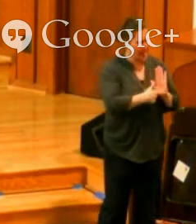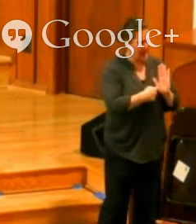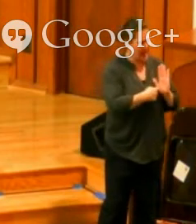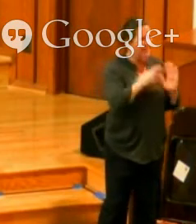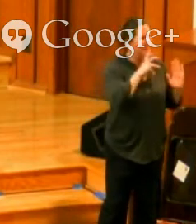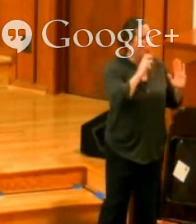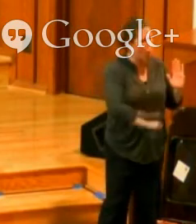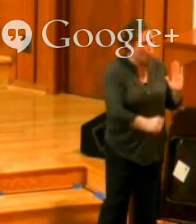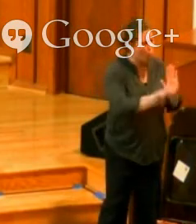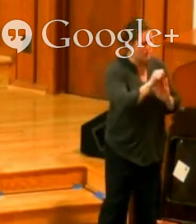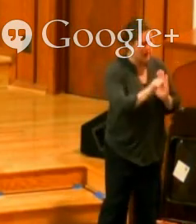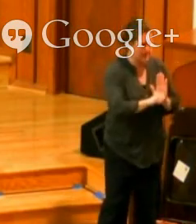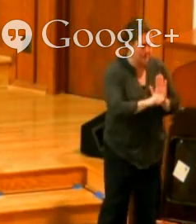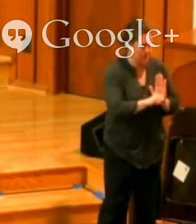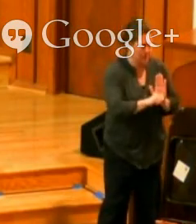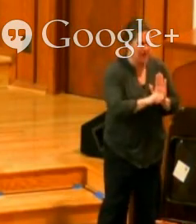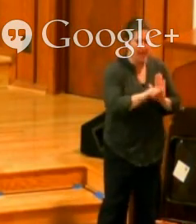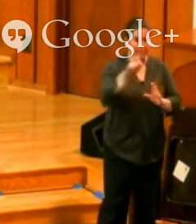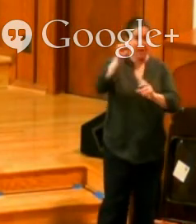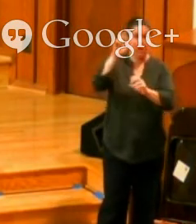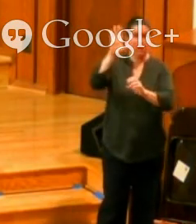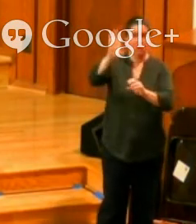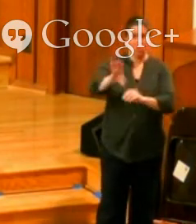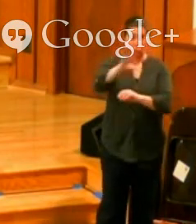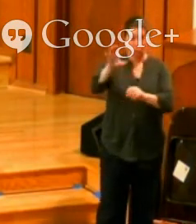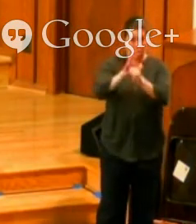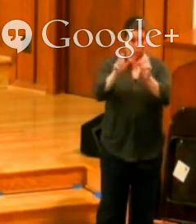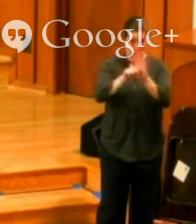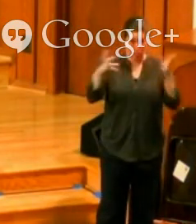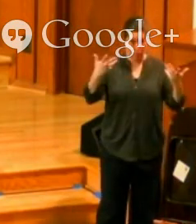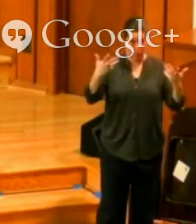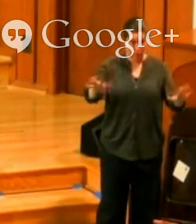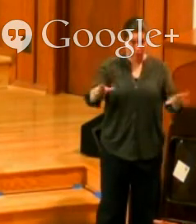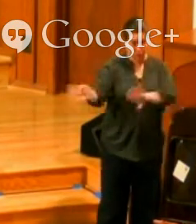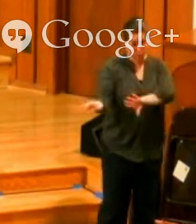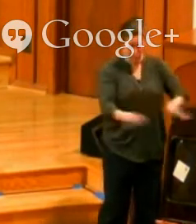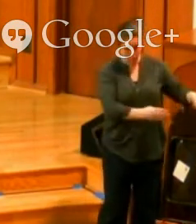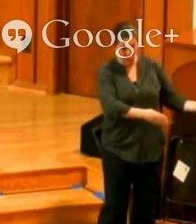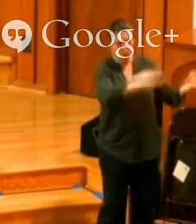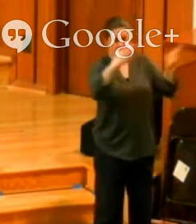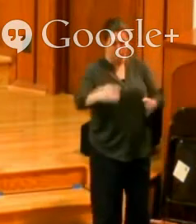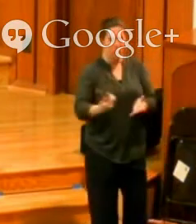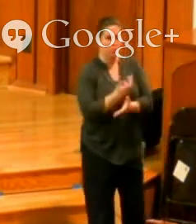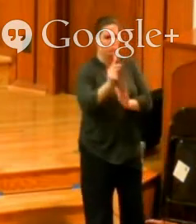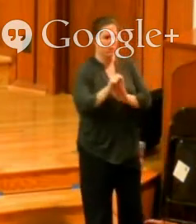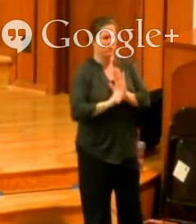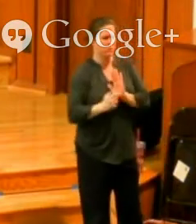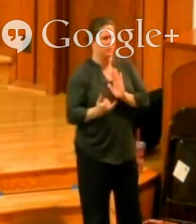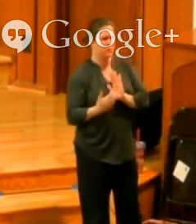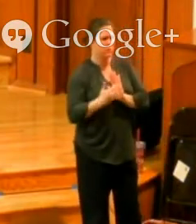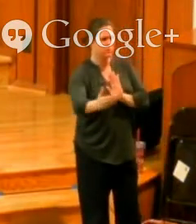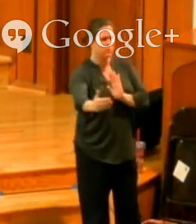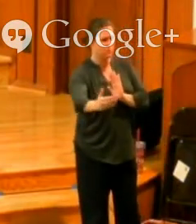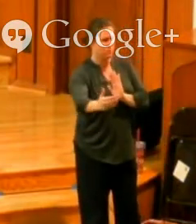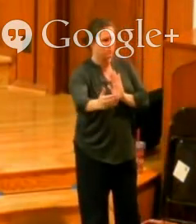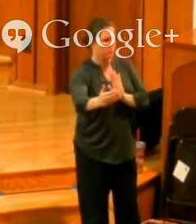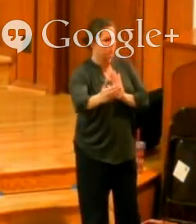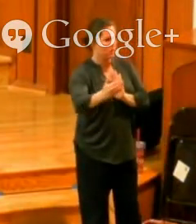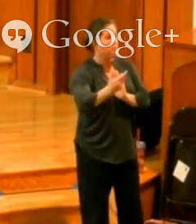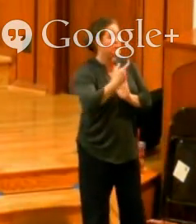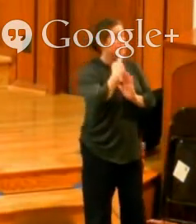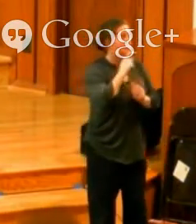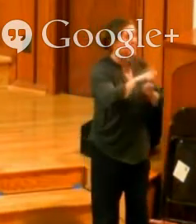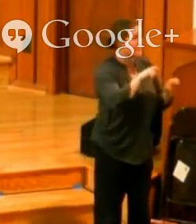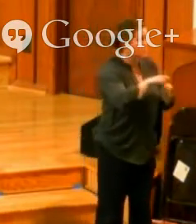Testament thing, and all that's been nailed to the cross. So we're going to talk about that. Romans chapter 7, verse 7 tells us explicitly that Paul